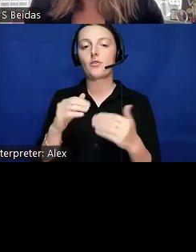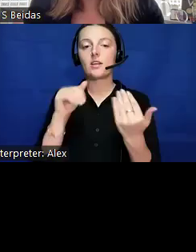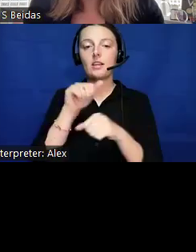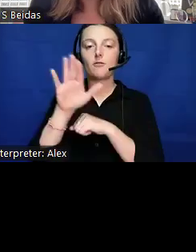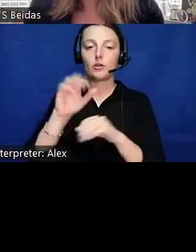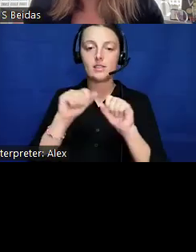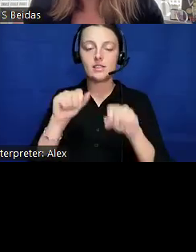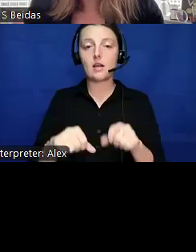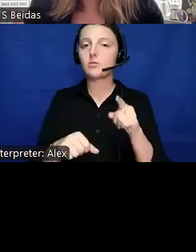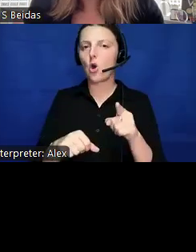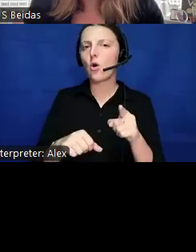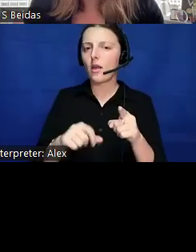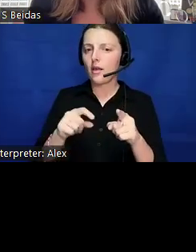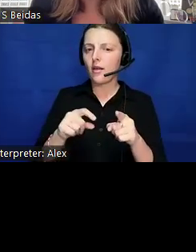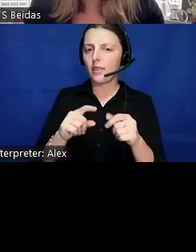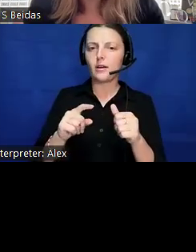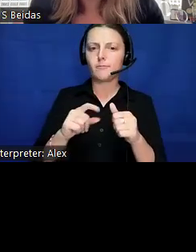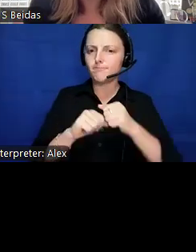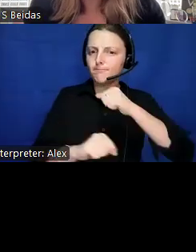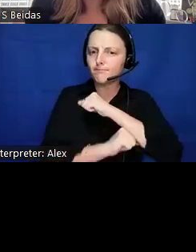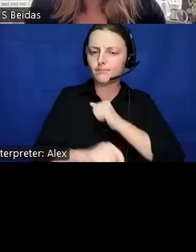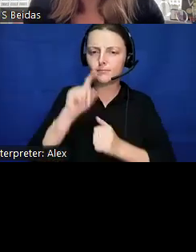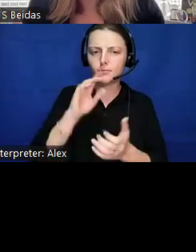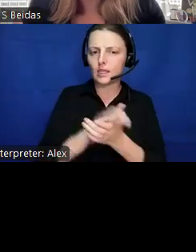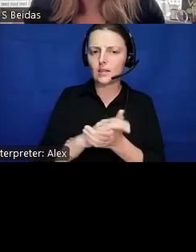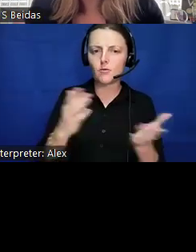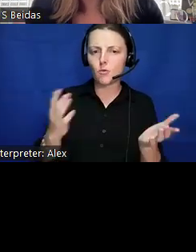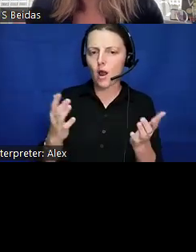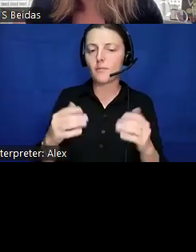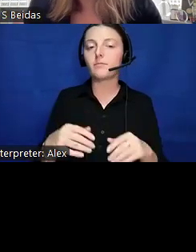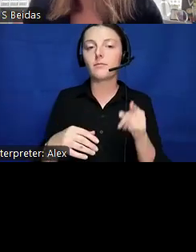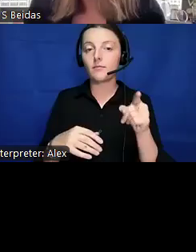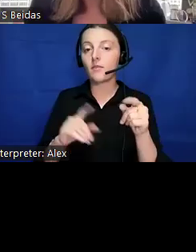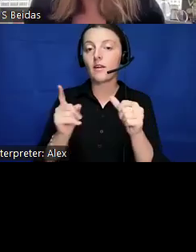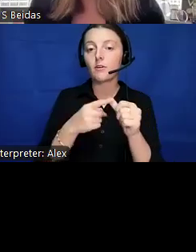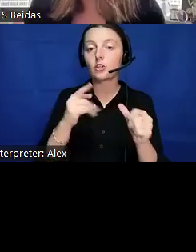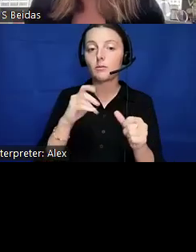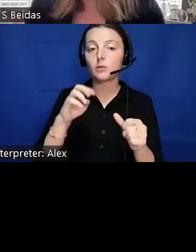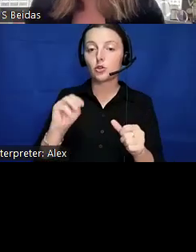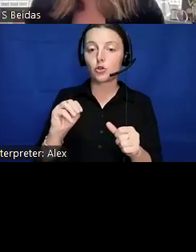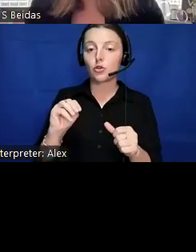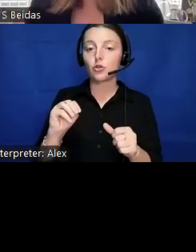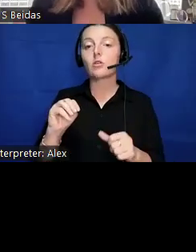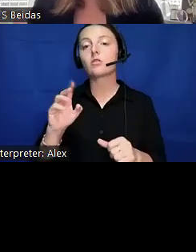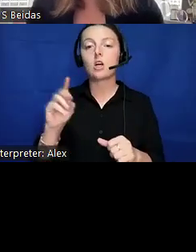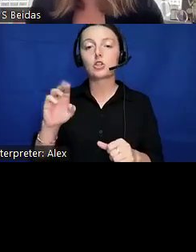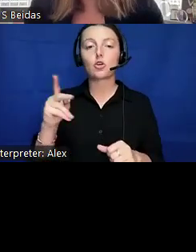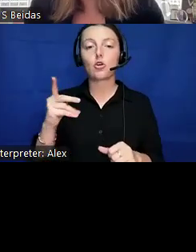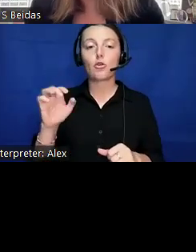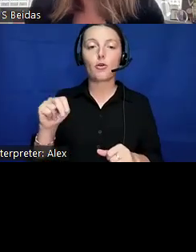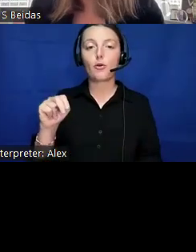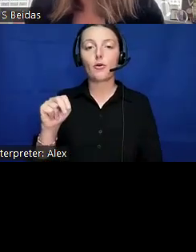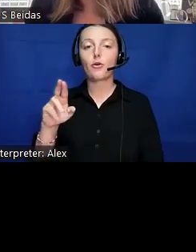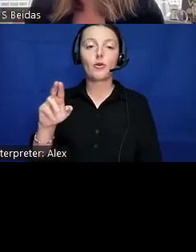belief and value that the first commissioner, Dr. Arthur Evans, that you can see pictured all the way to the left, had, which was that there were all